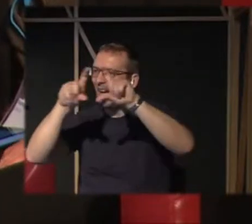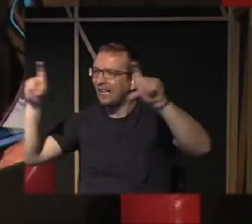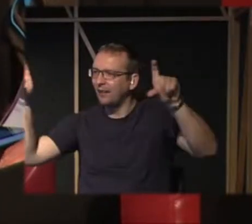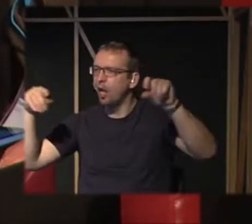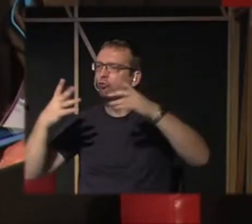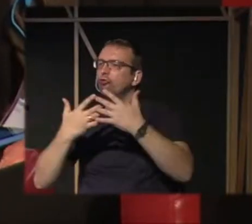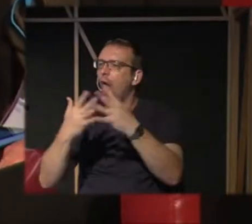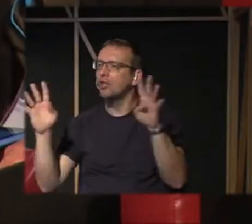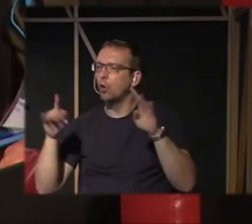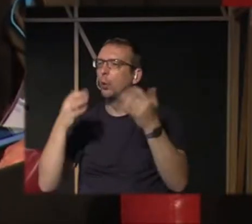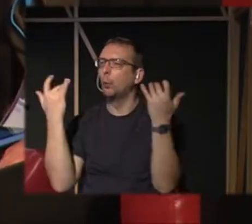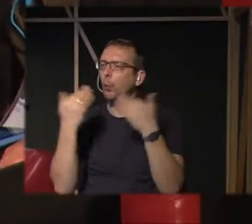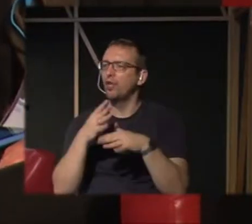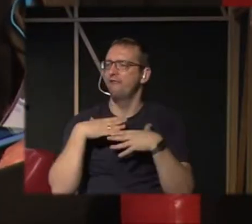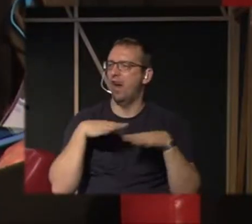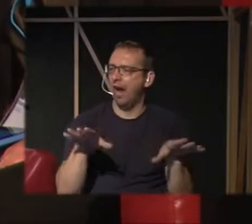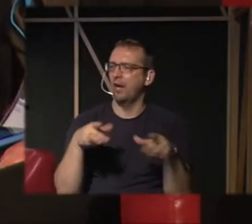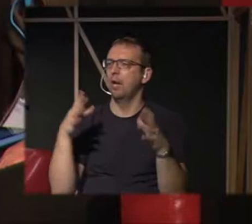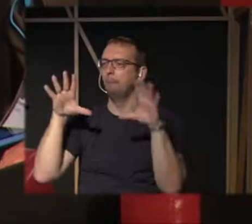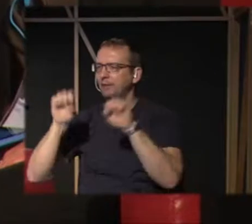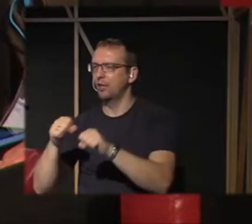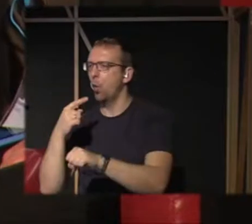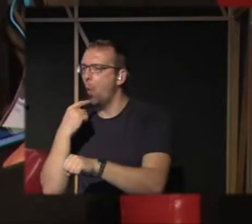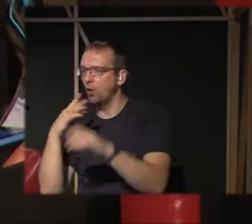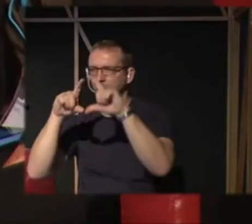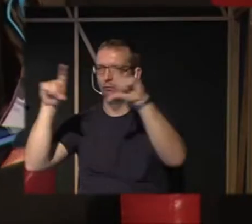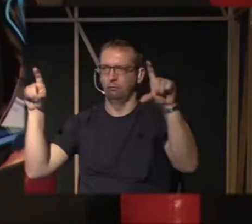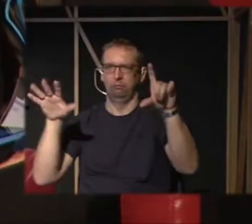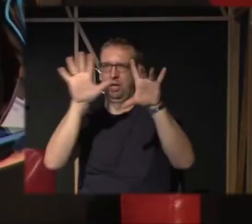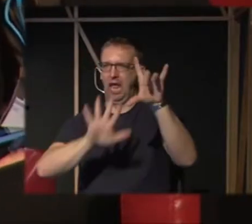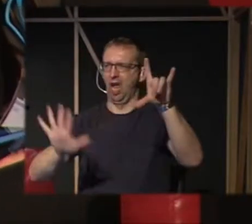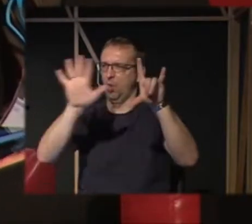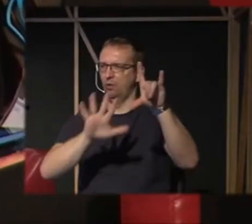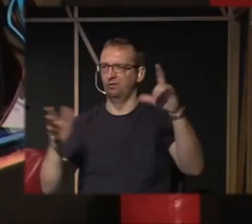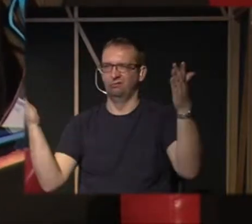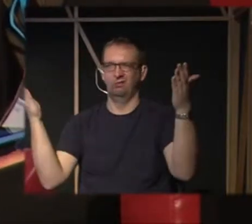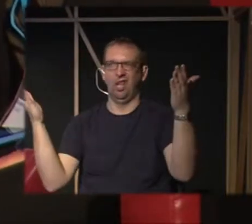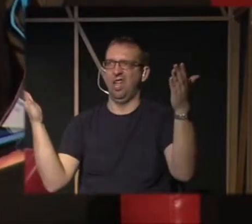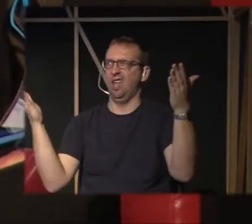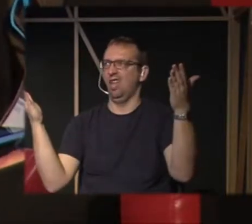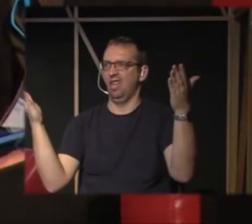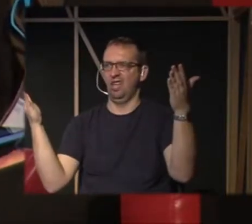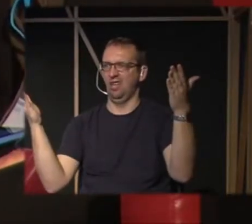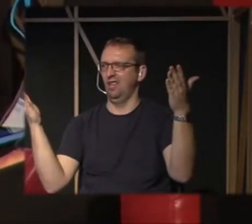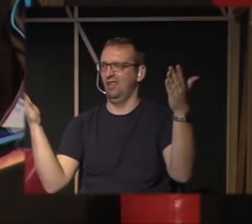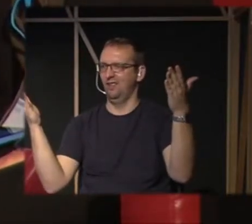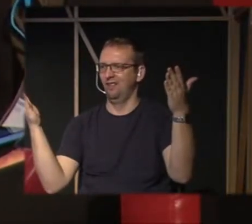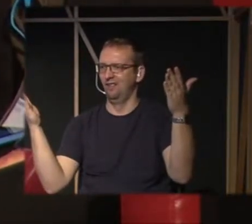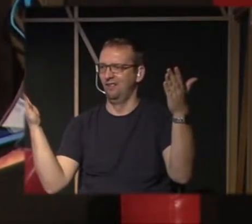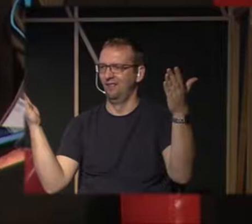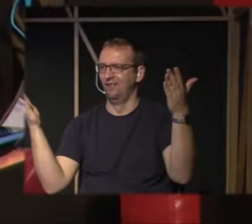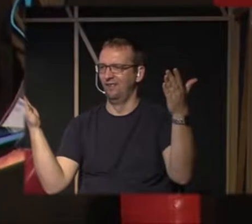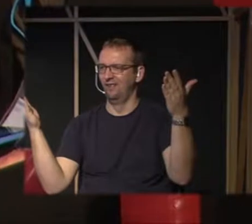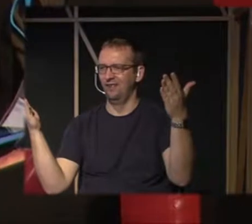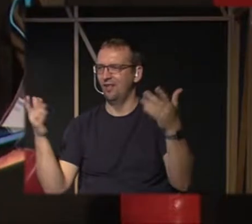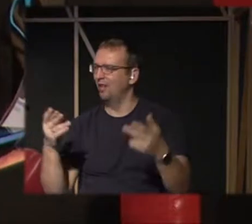the fact that we still need to raise awareness. So the more awareness we can raise using the videos and the more training we can provide